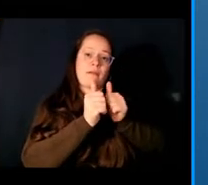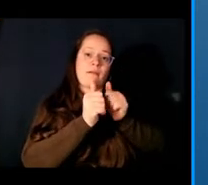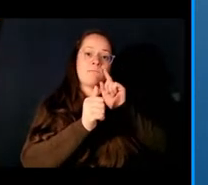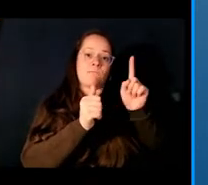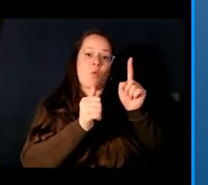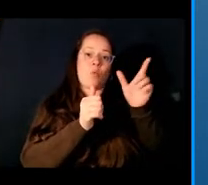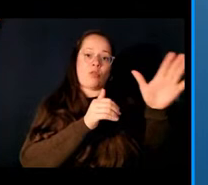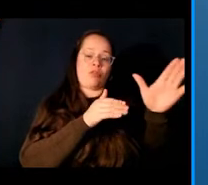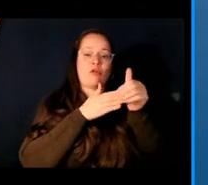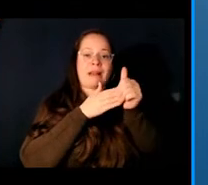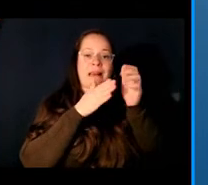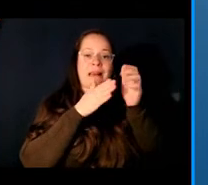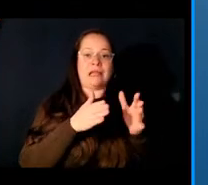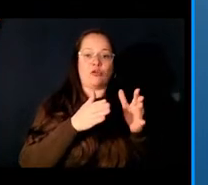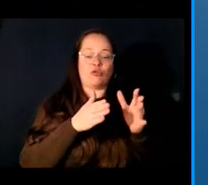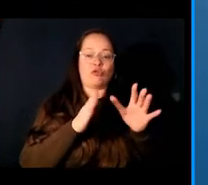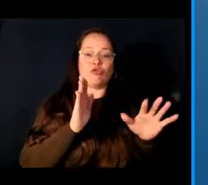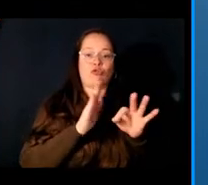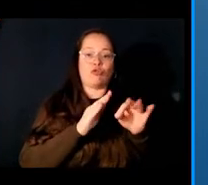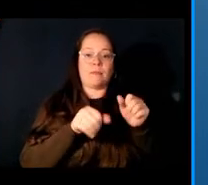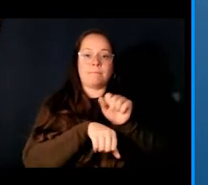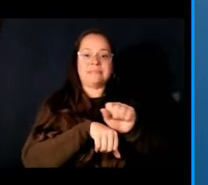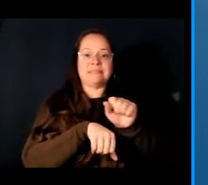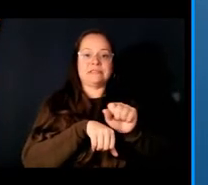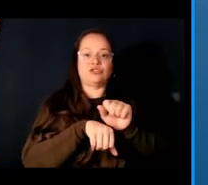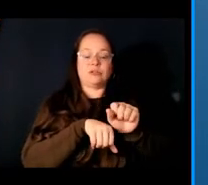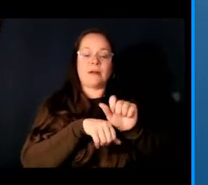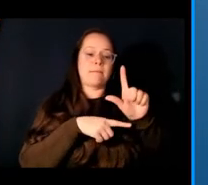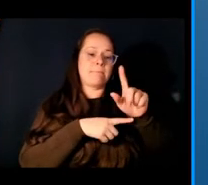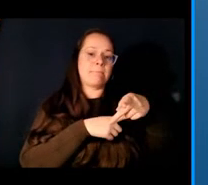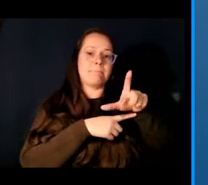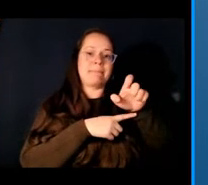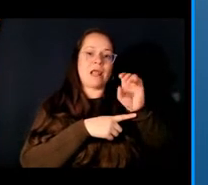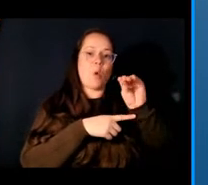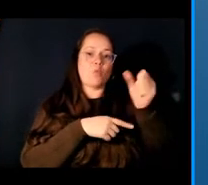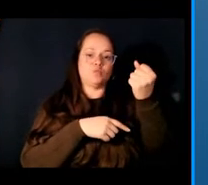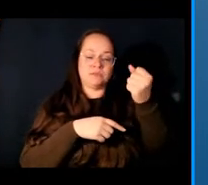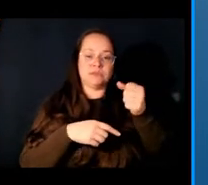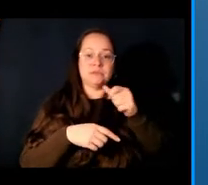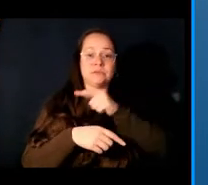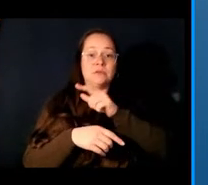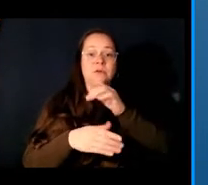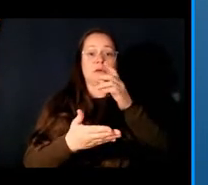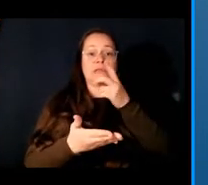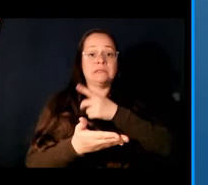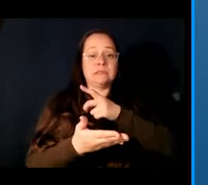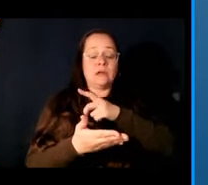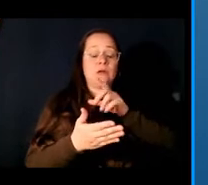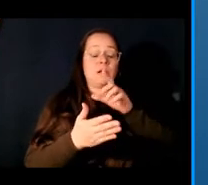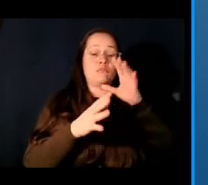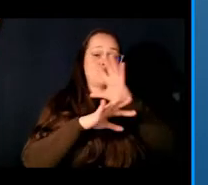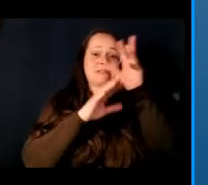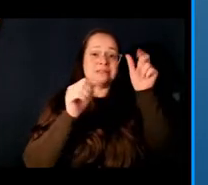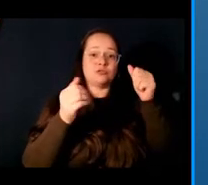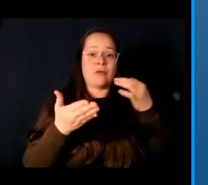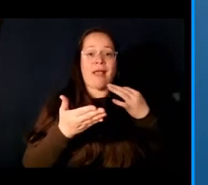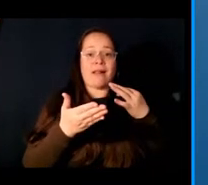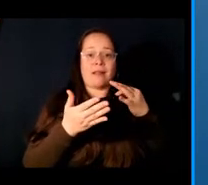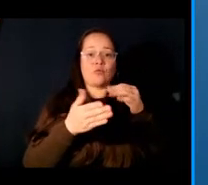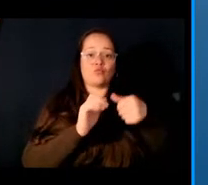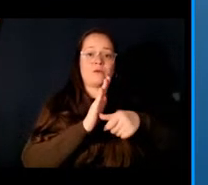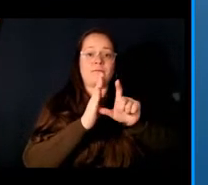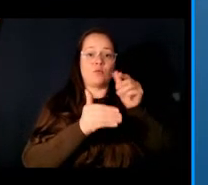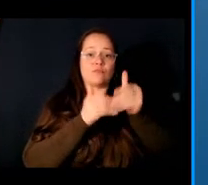positions the so-called plios the presidential candidate review process and how these delegate positions are